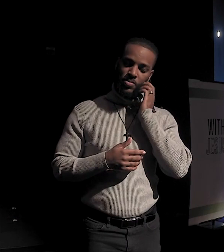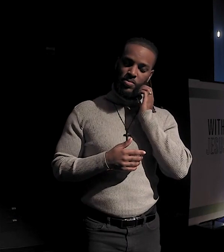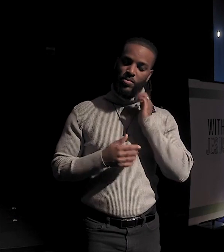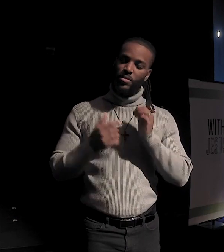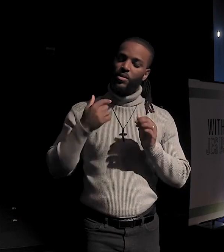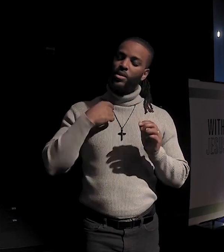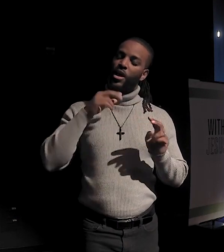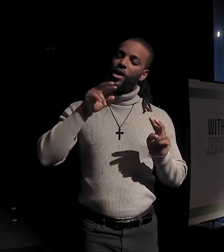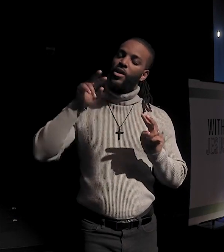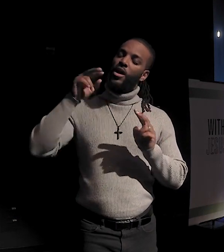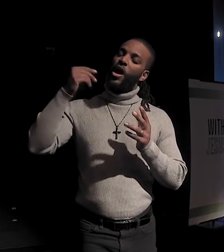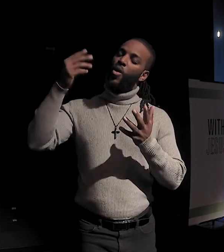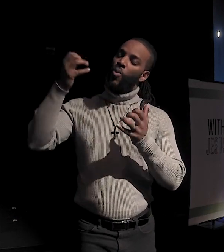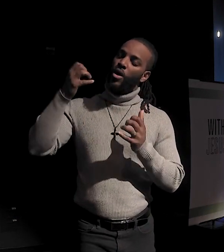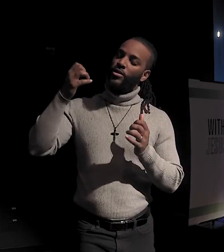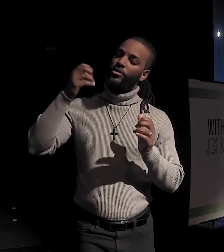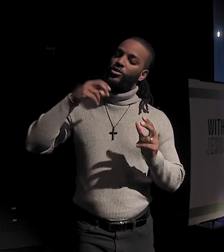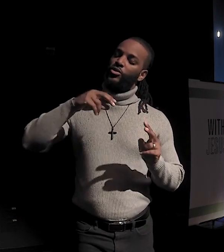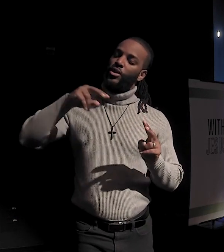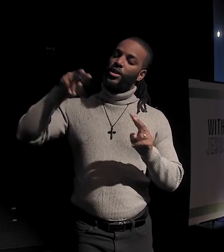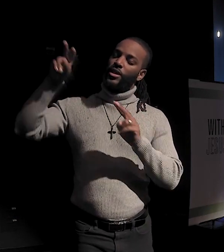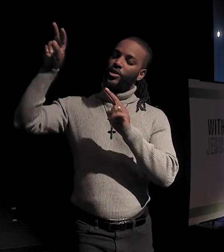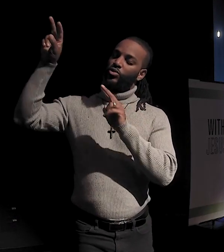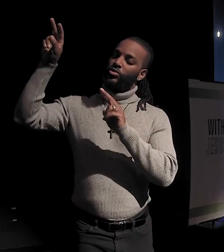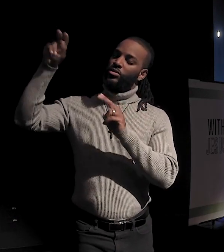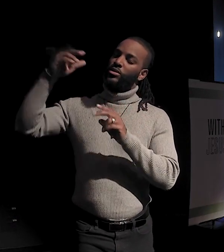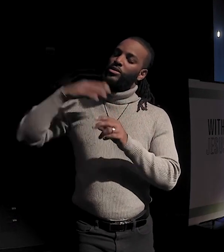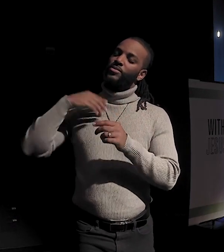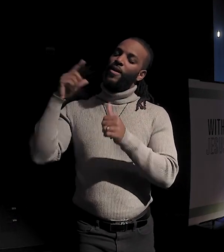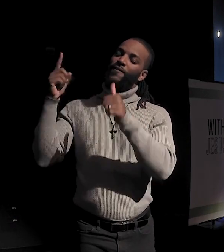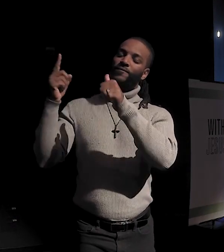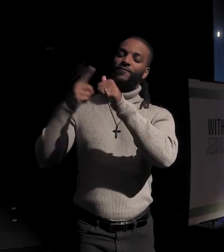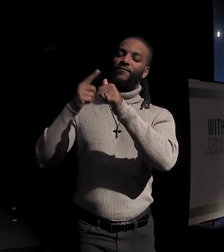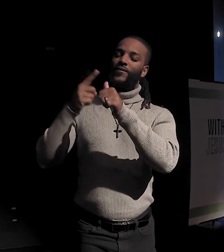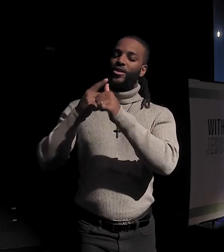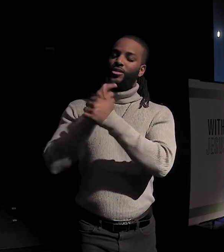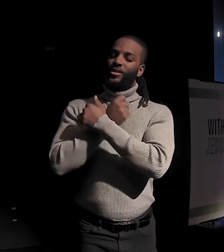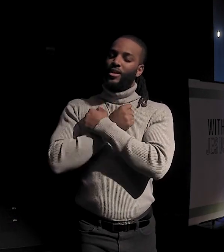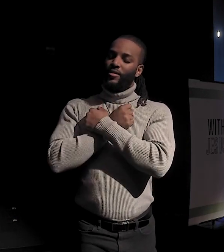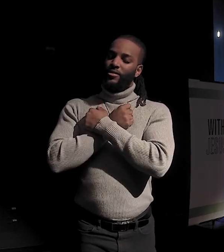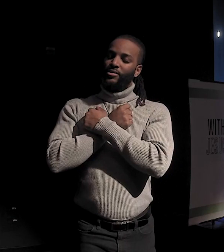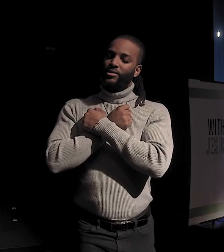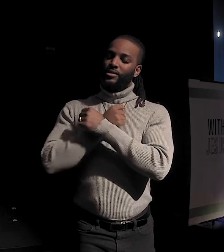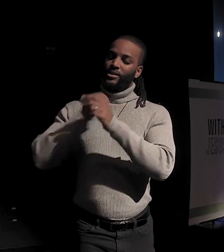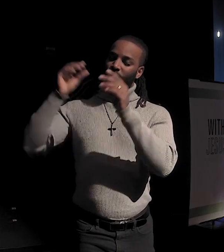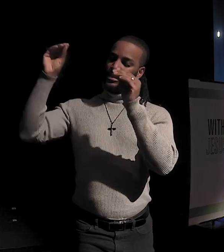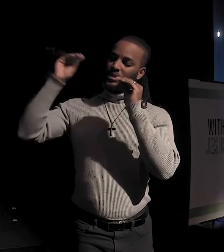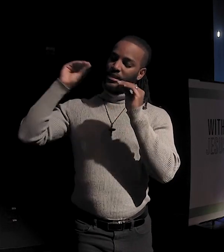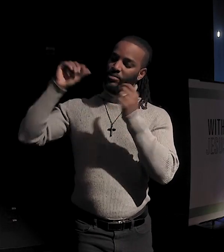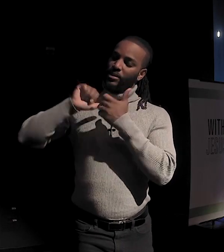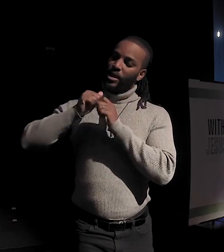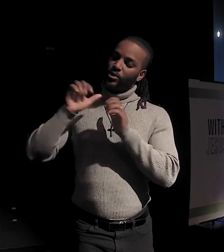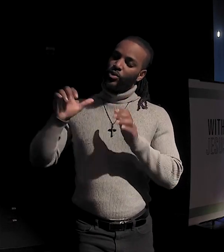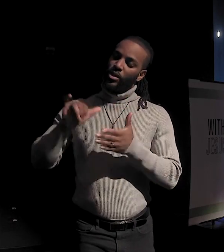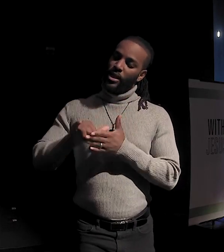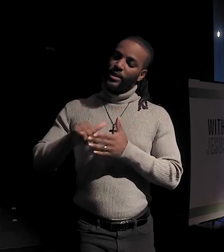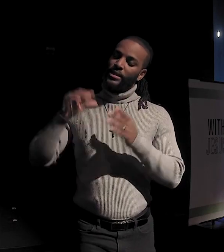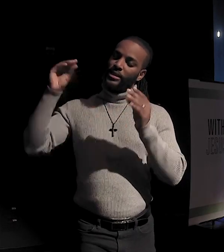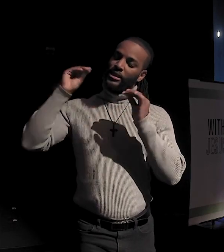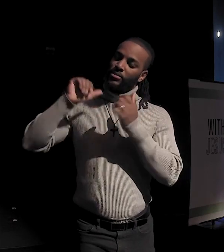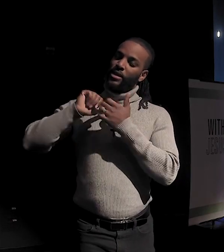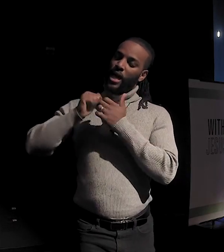I look at you. I want to look at you as my first love. Teach us how to do that. Teach us how to